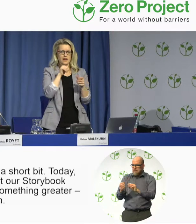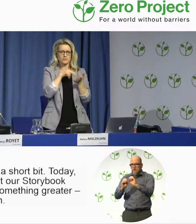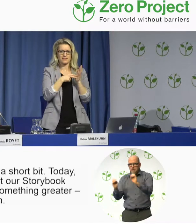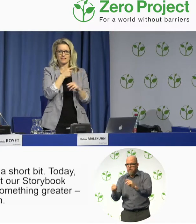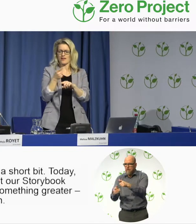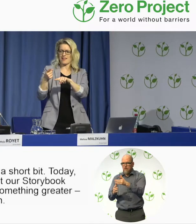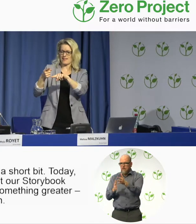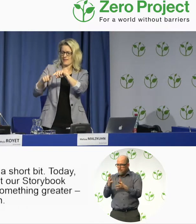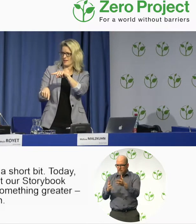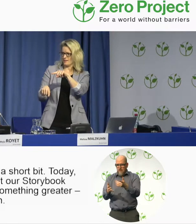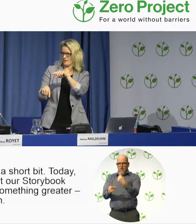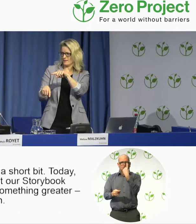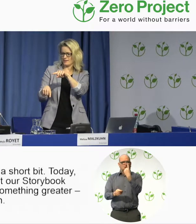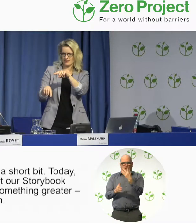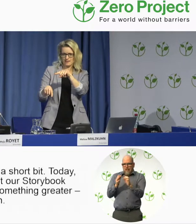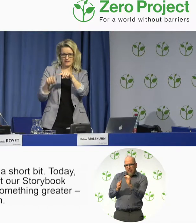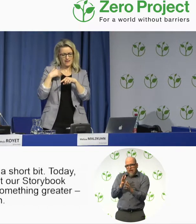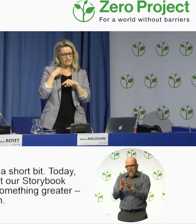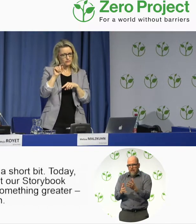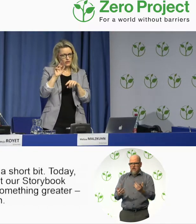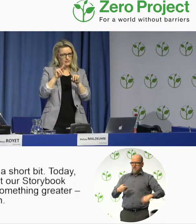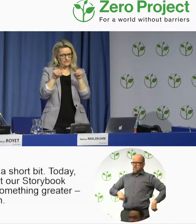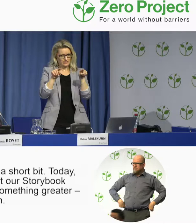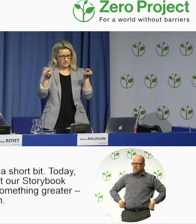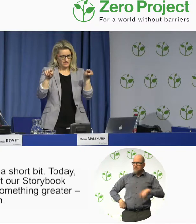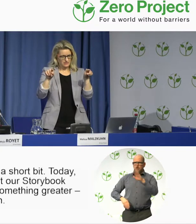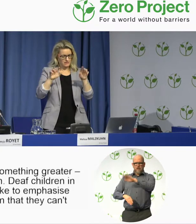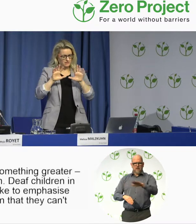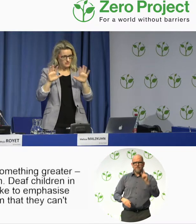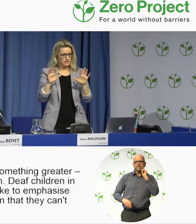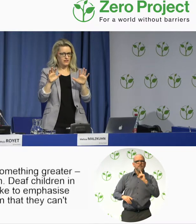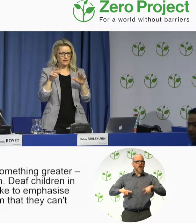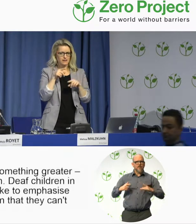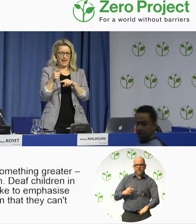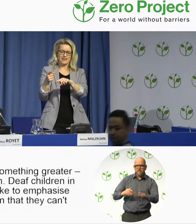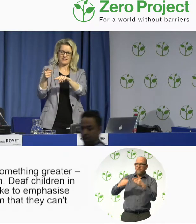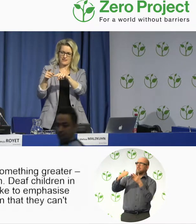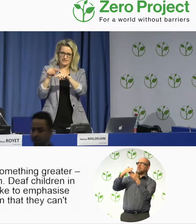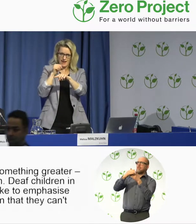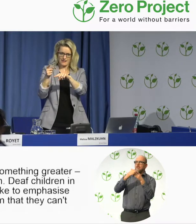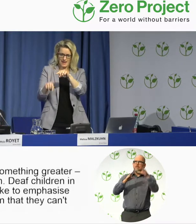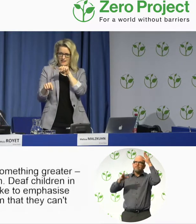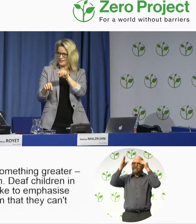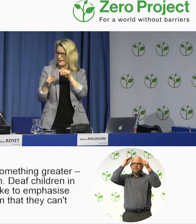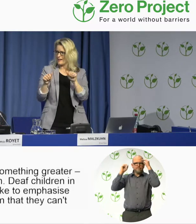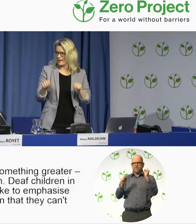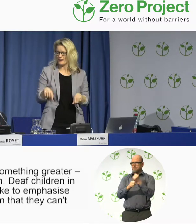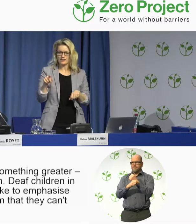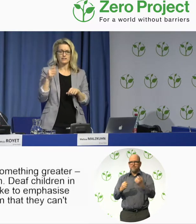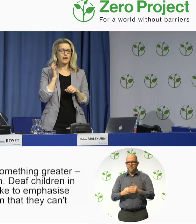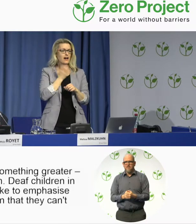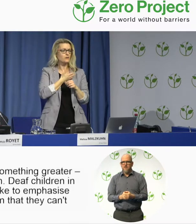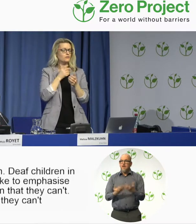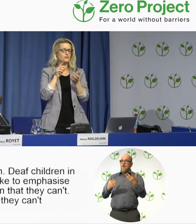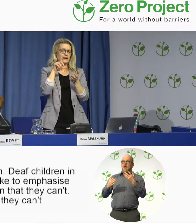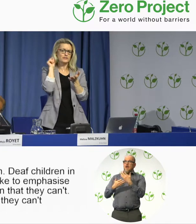signing. But I'd like to emphasize that just because they aren't doing this doesn't mean that they can't. This is a major difference.